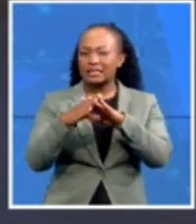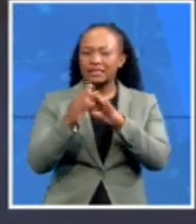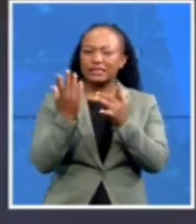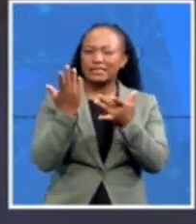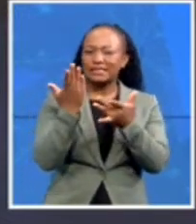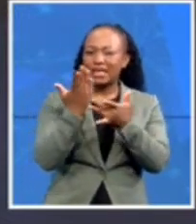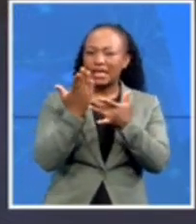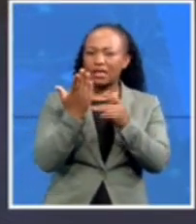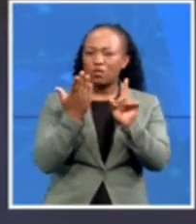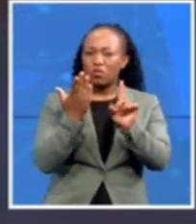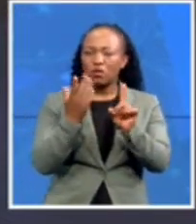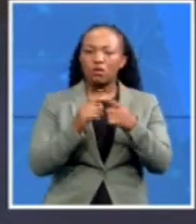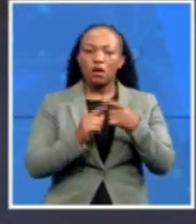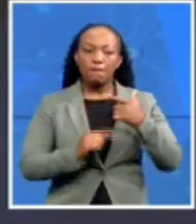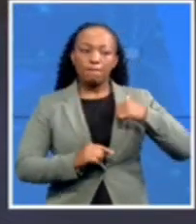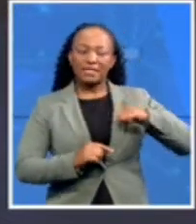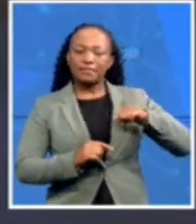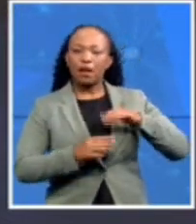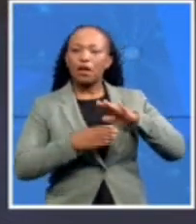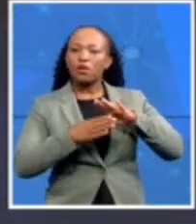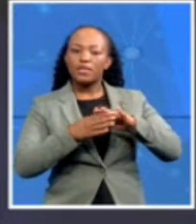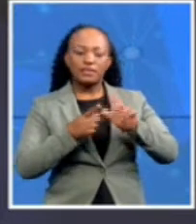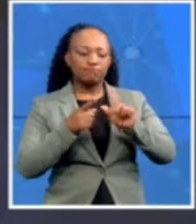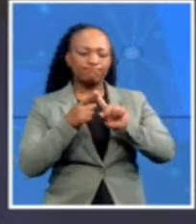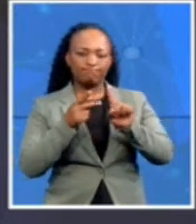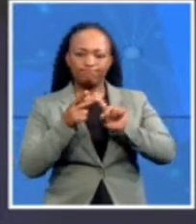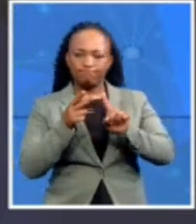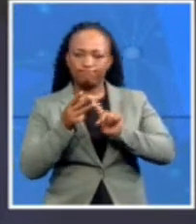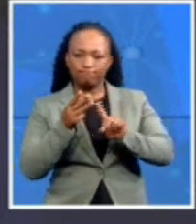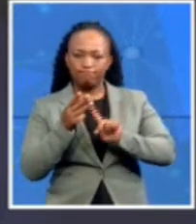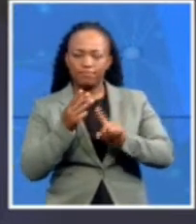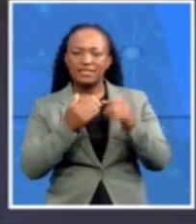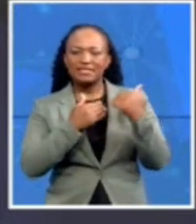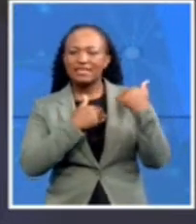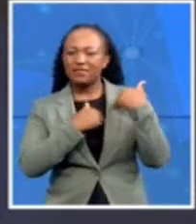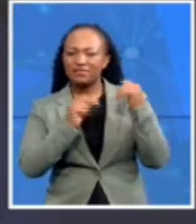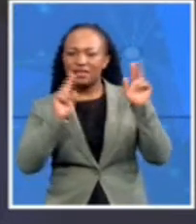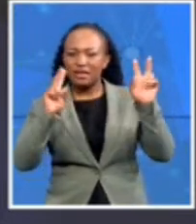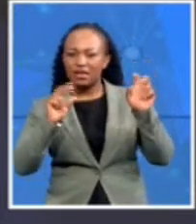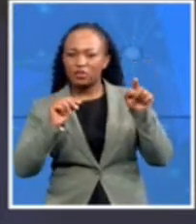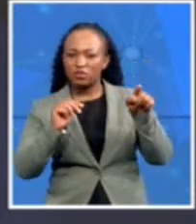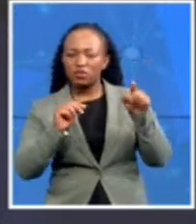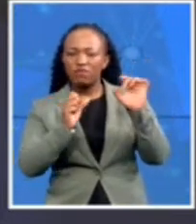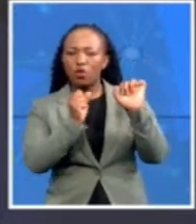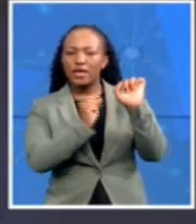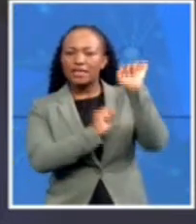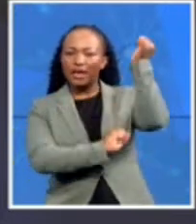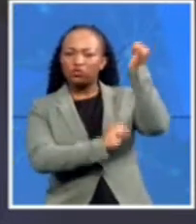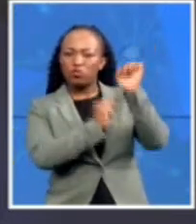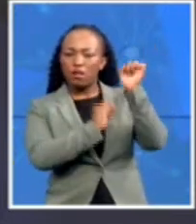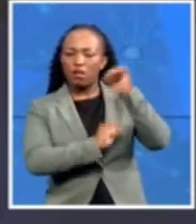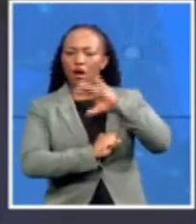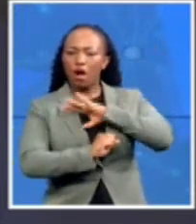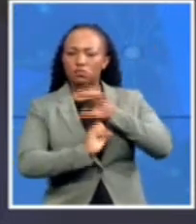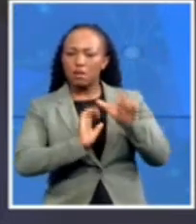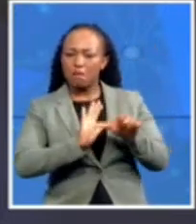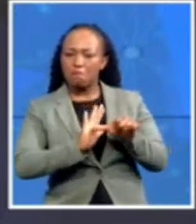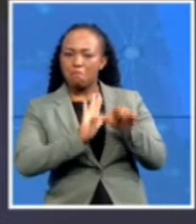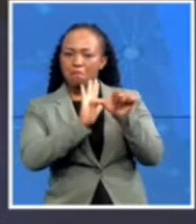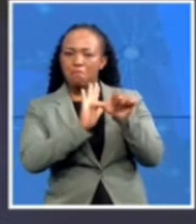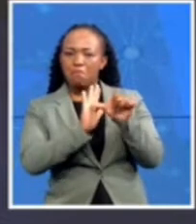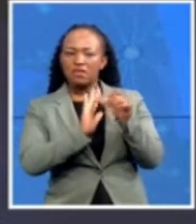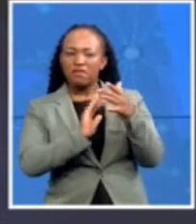safety issues that were raised by the key industrial customers. And my second question is just a very quick follow-up